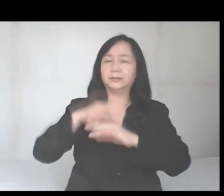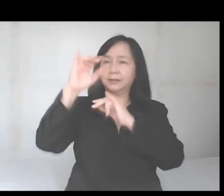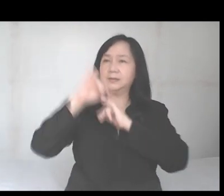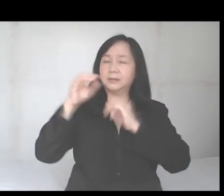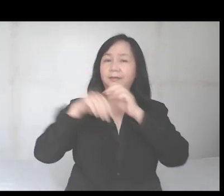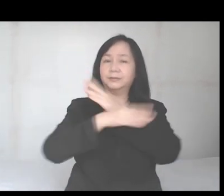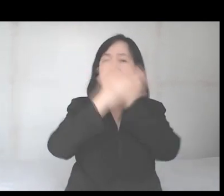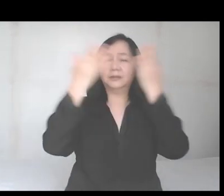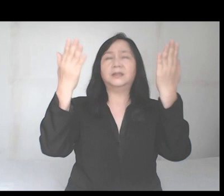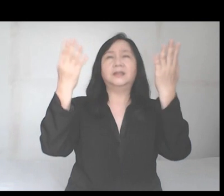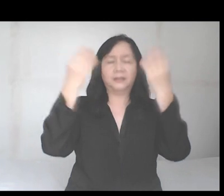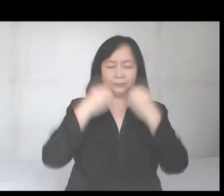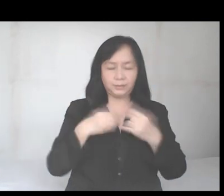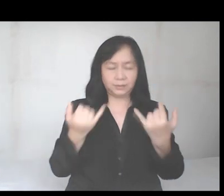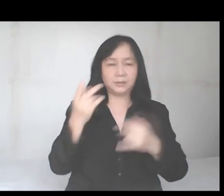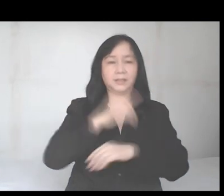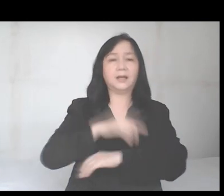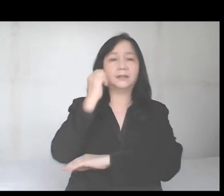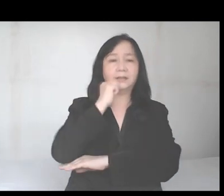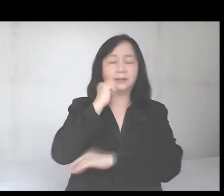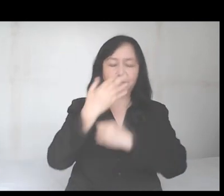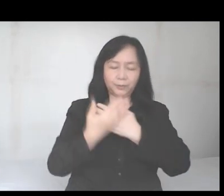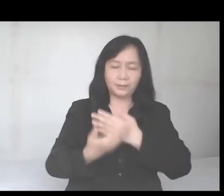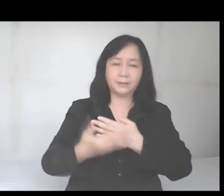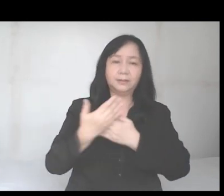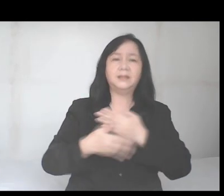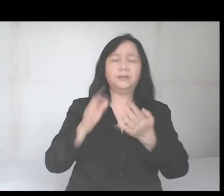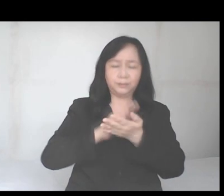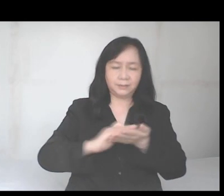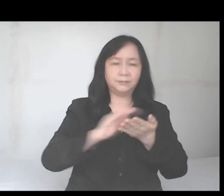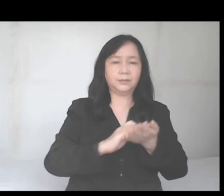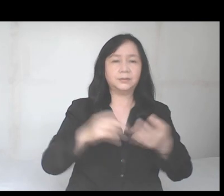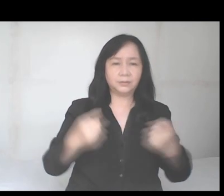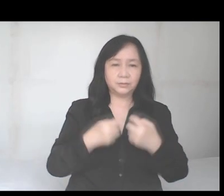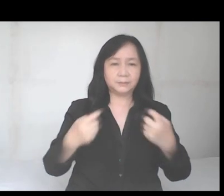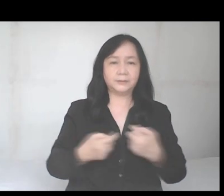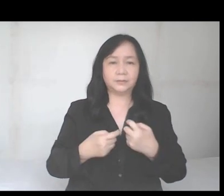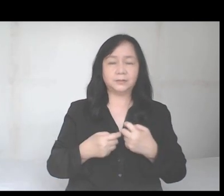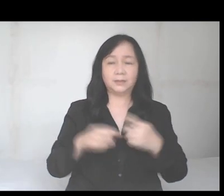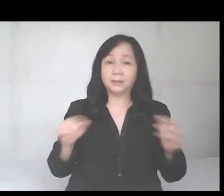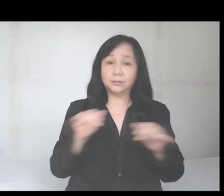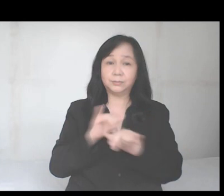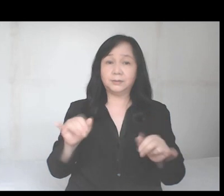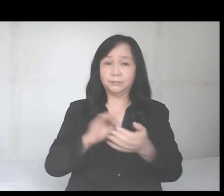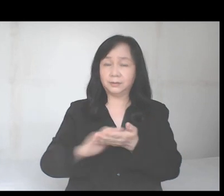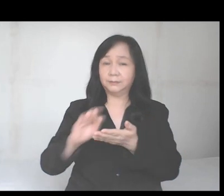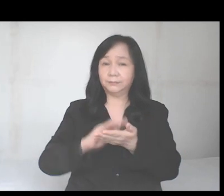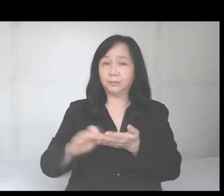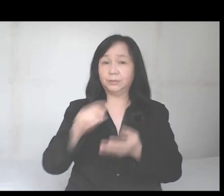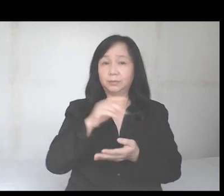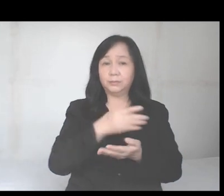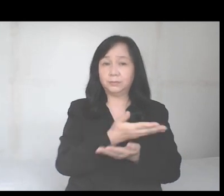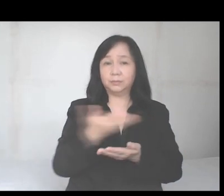as it is in heaven. Give us today our daily bread, and forgive us our trespasses, as we